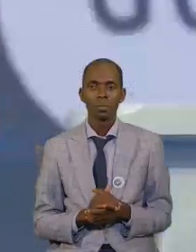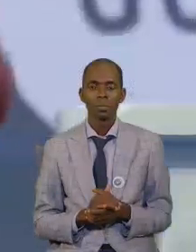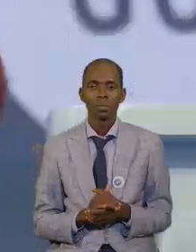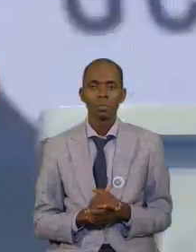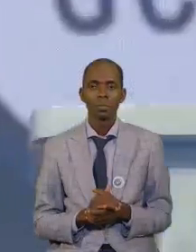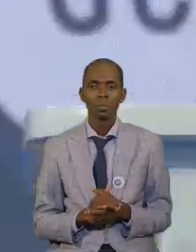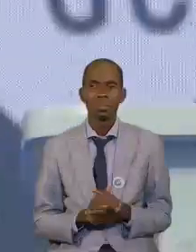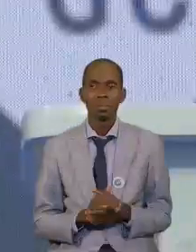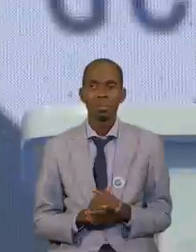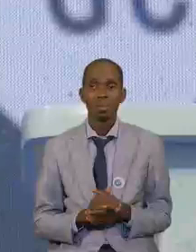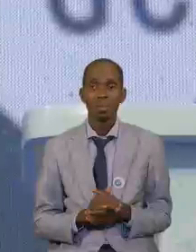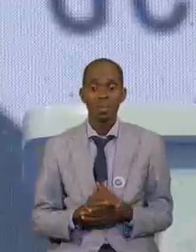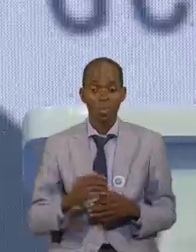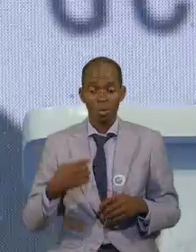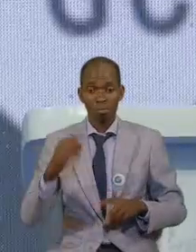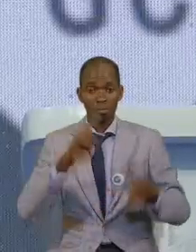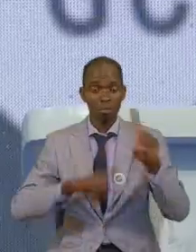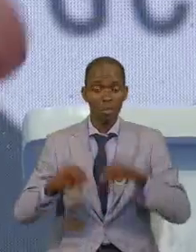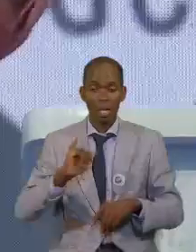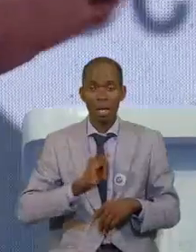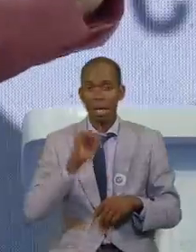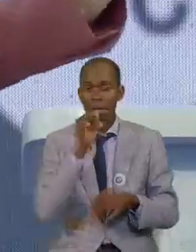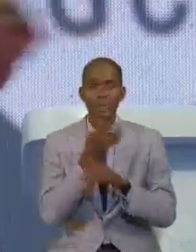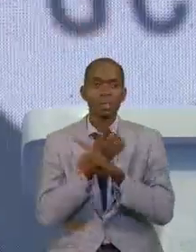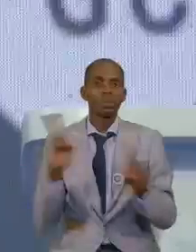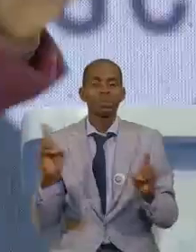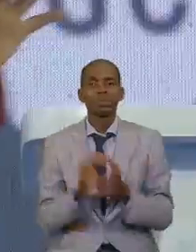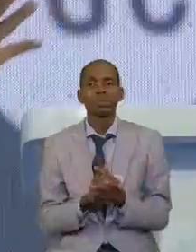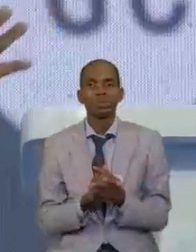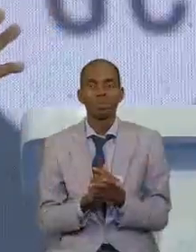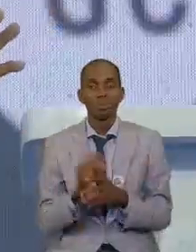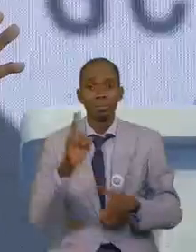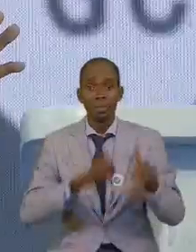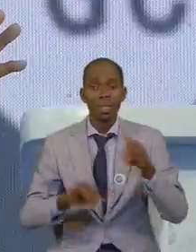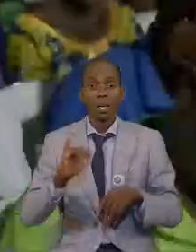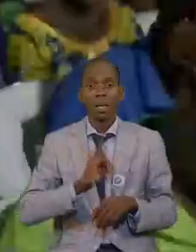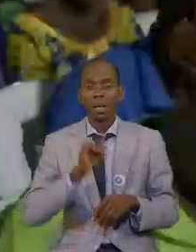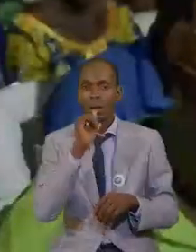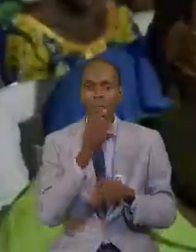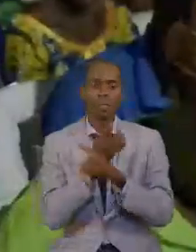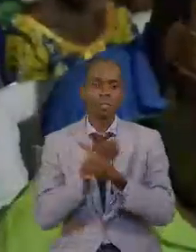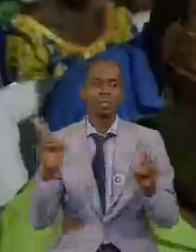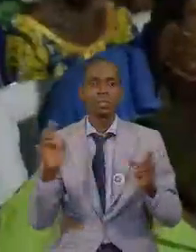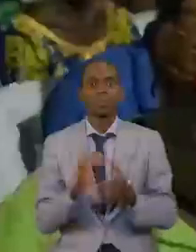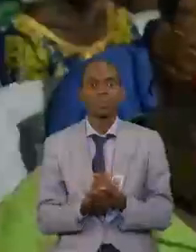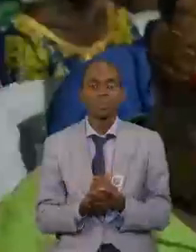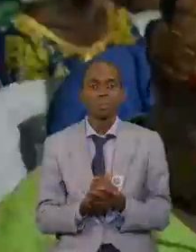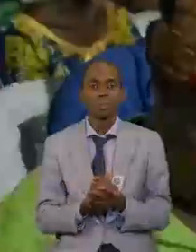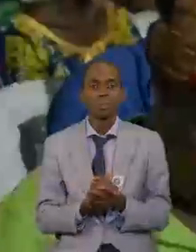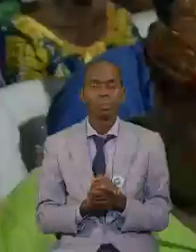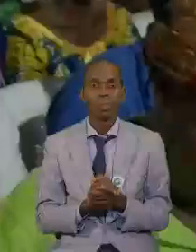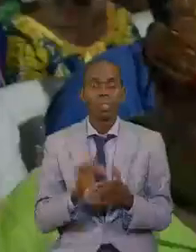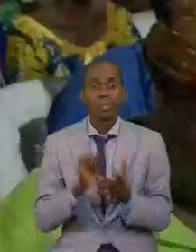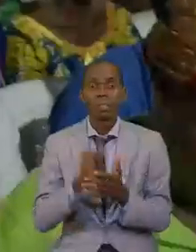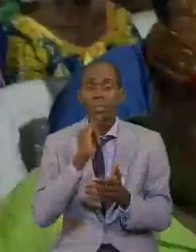I am delivered. That's not a story. I am delivered. That's not even an expectation,